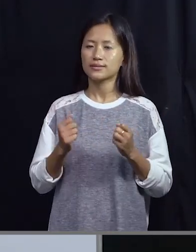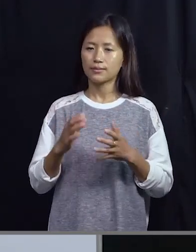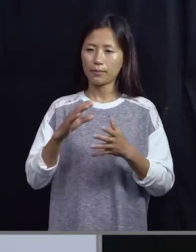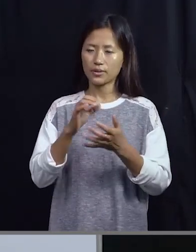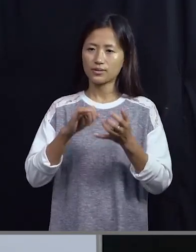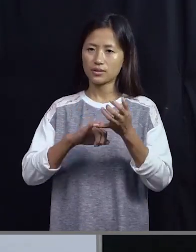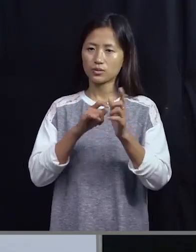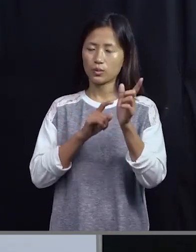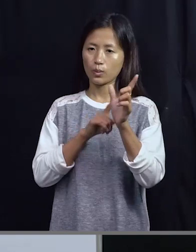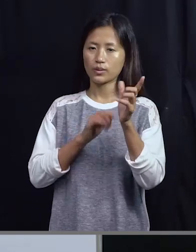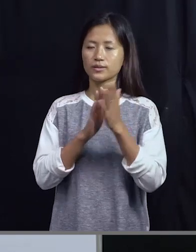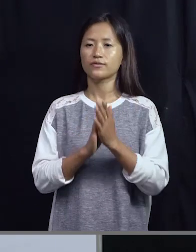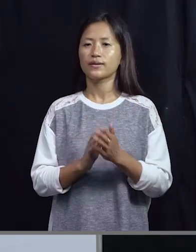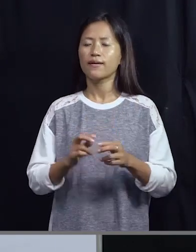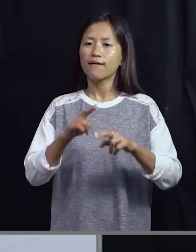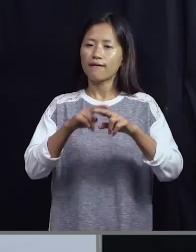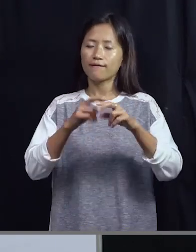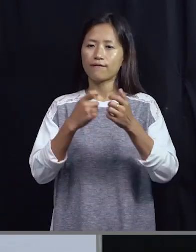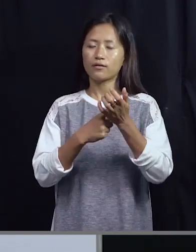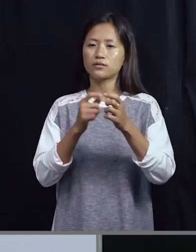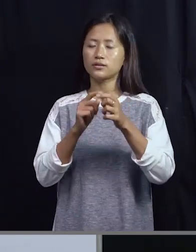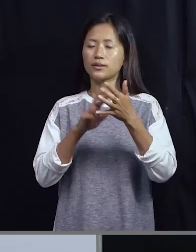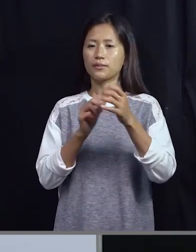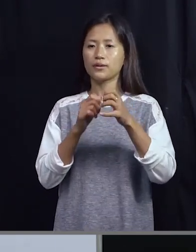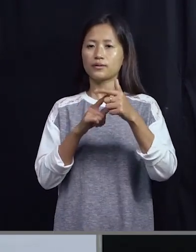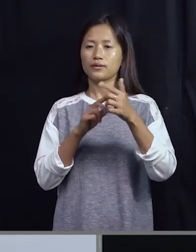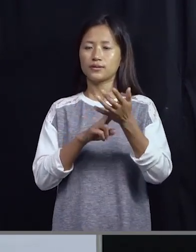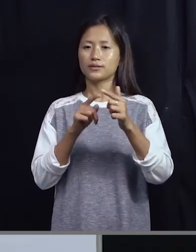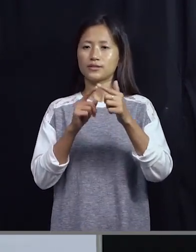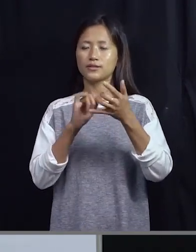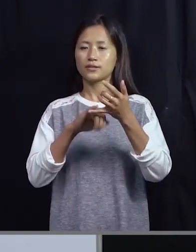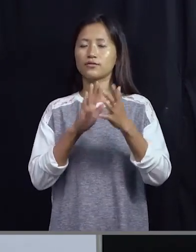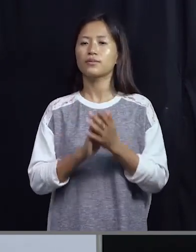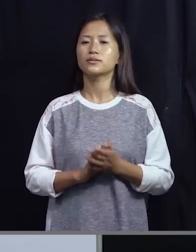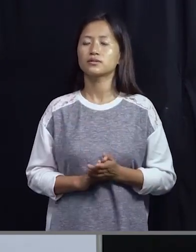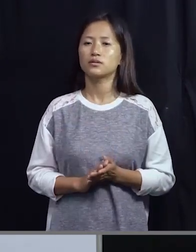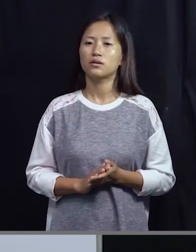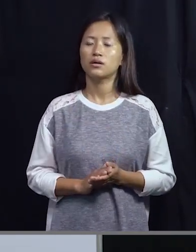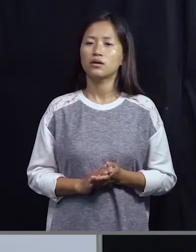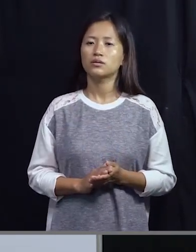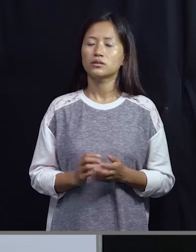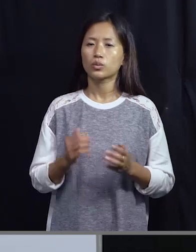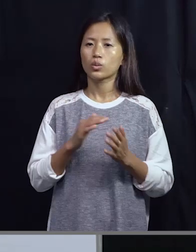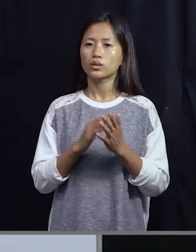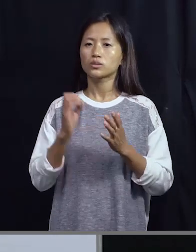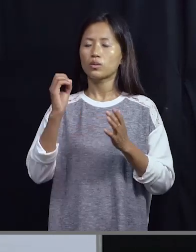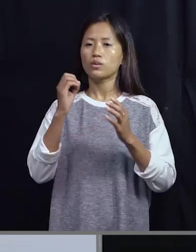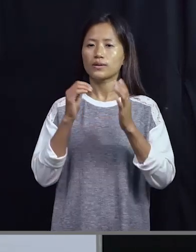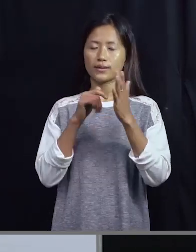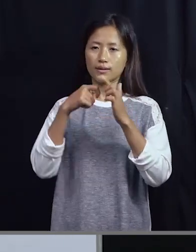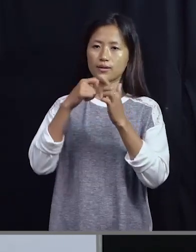synthesized in fragments. They are synthesized in fragments, and these fragments, they are known as Okazaki fragments,